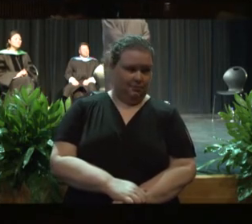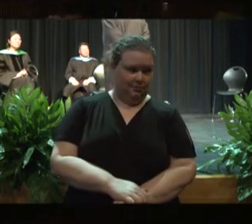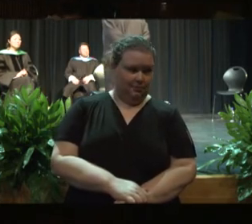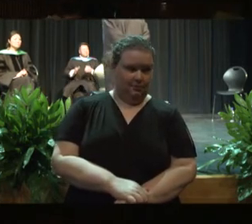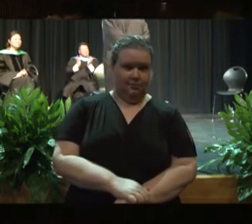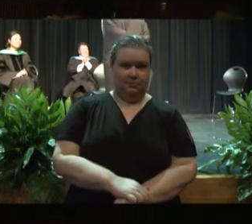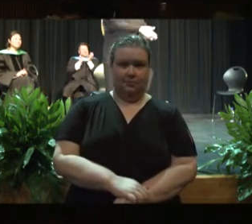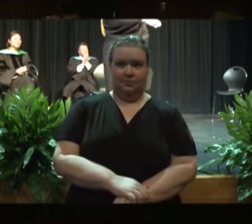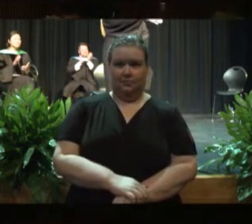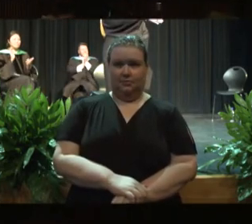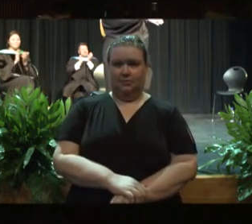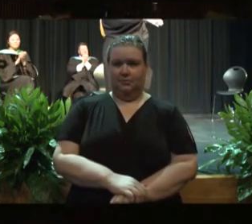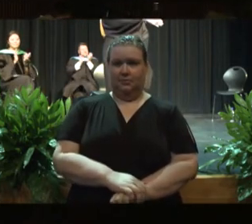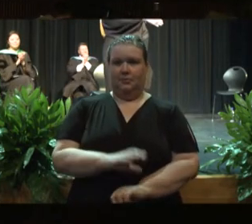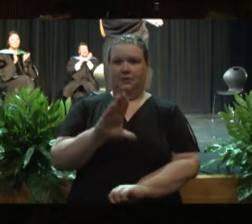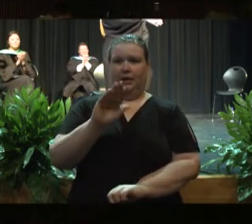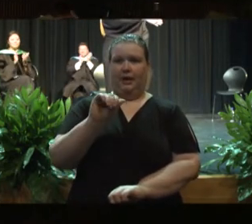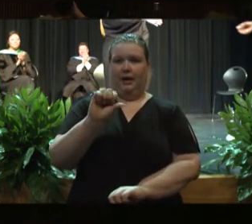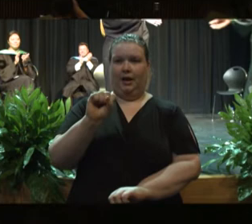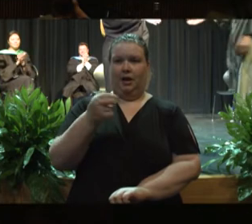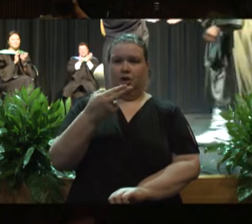Camden Sanik Cashaw.